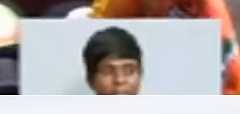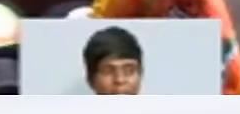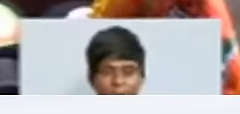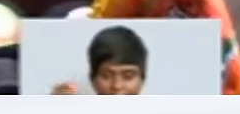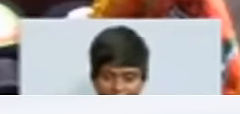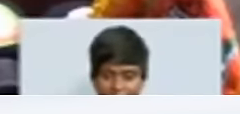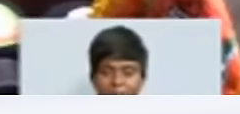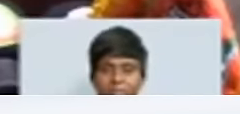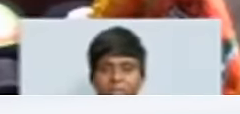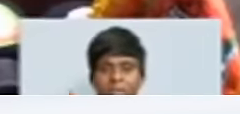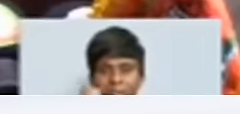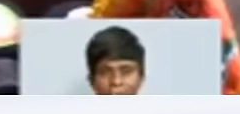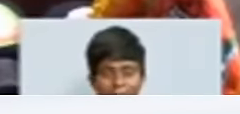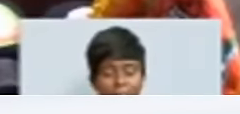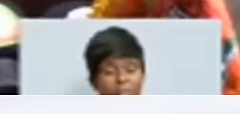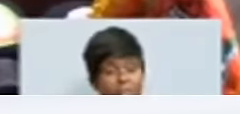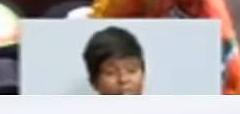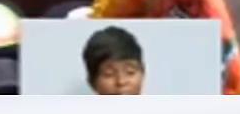Additionally,